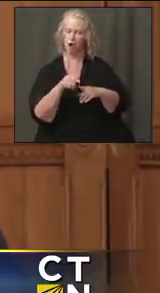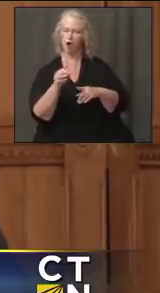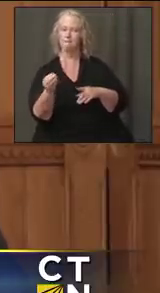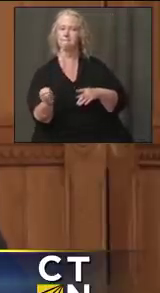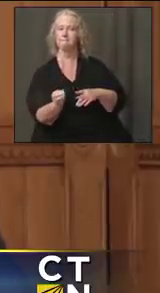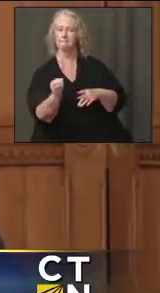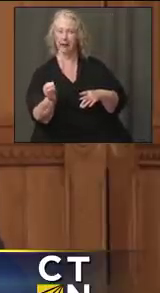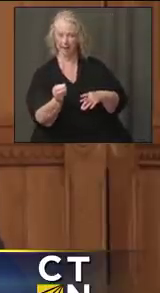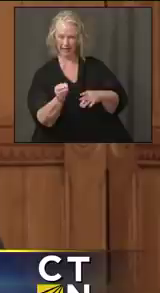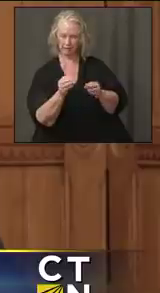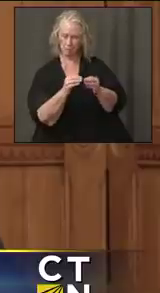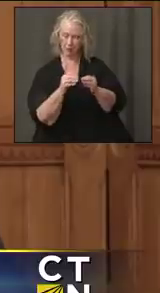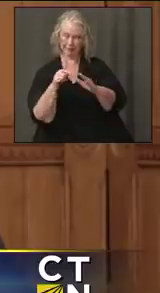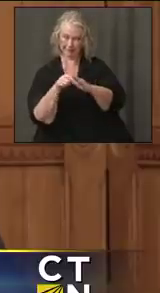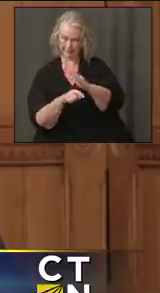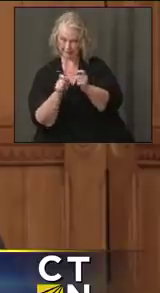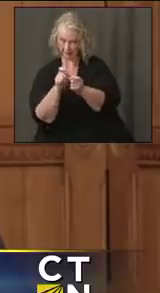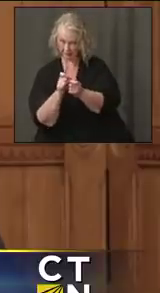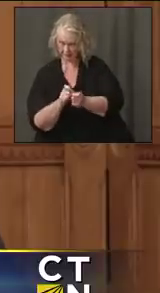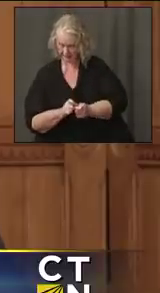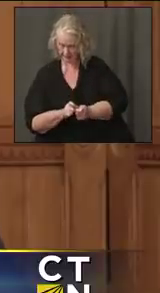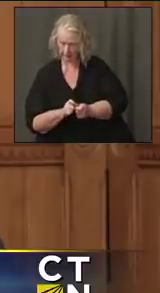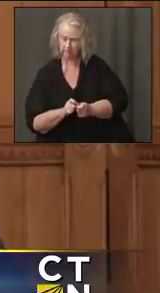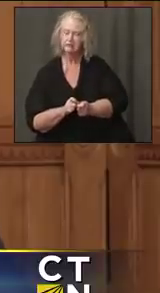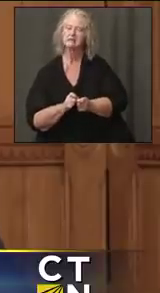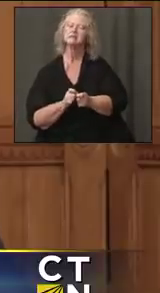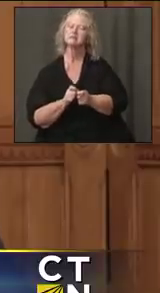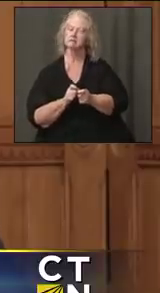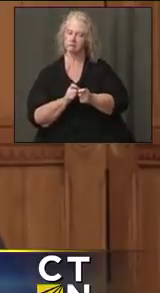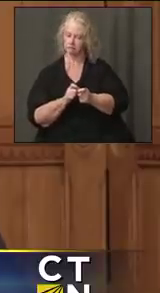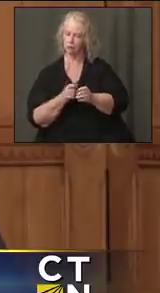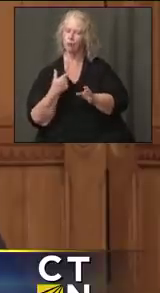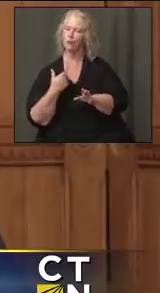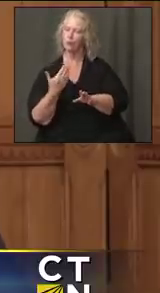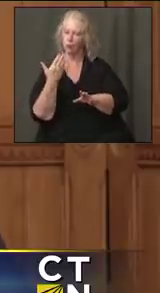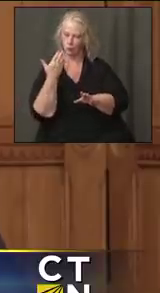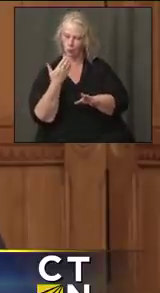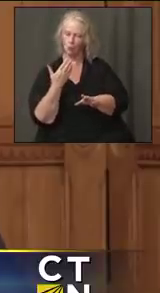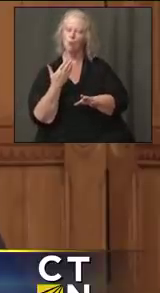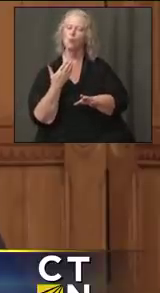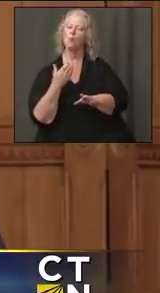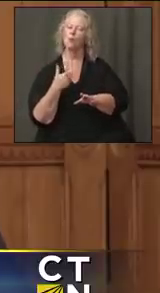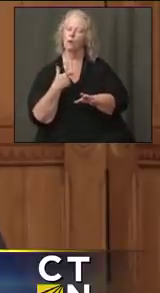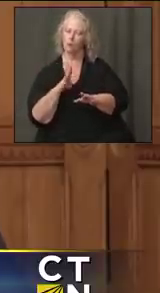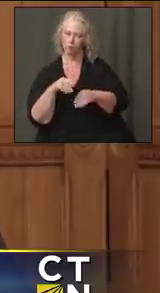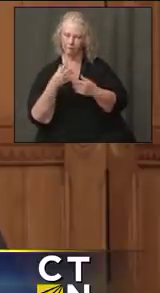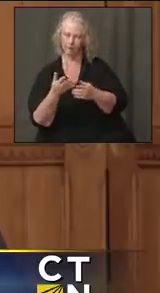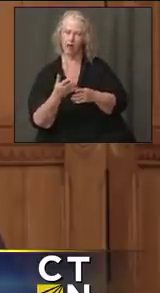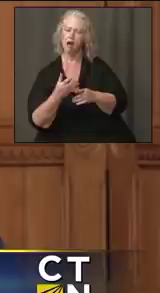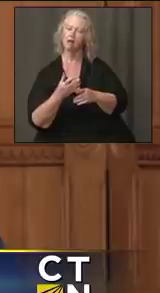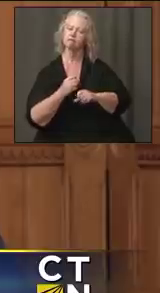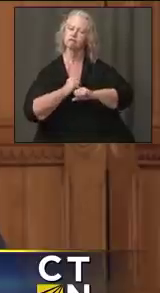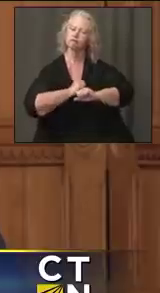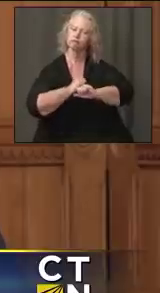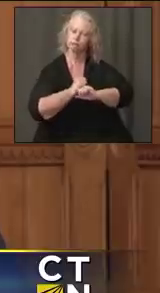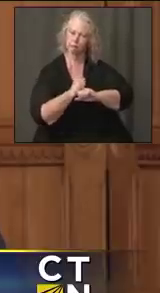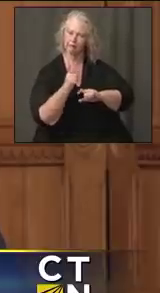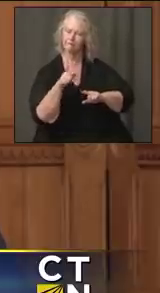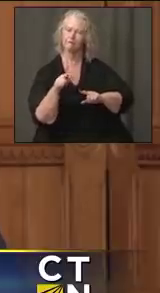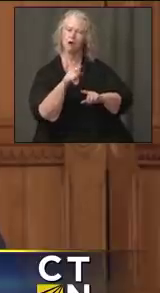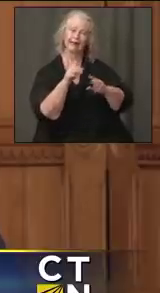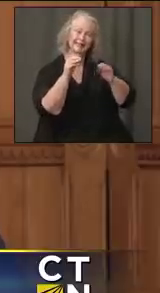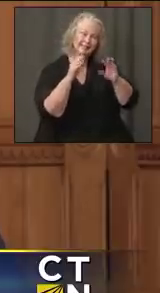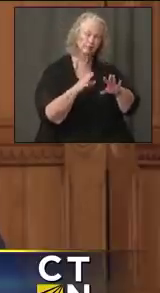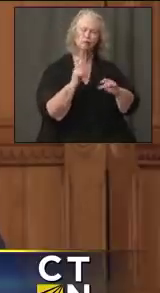plan on communicating the details and know that the plan does include safeguards for teachers, for all staff, for